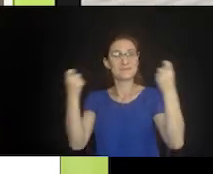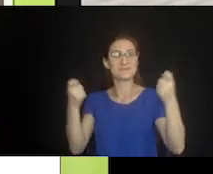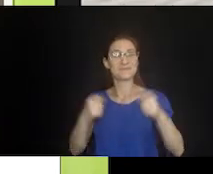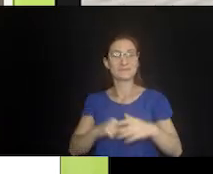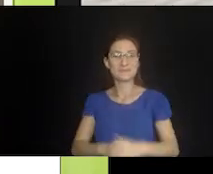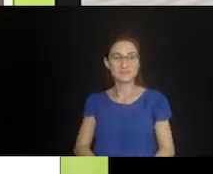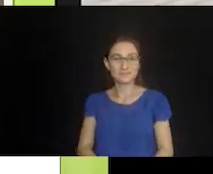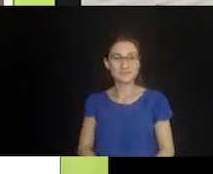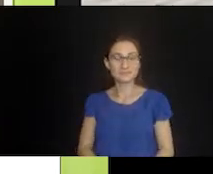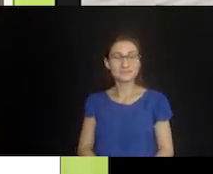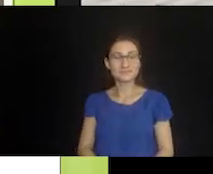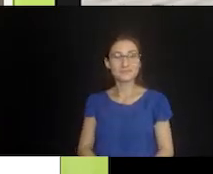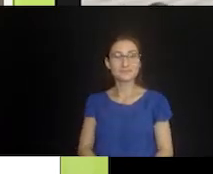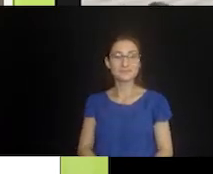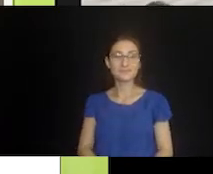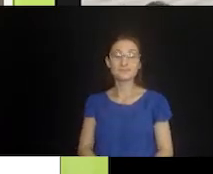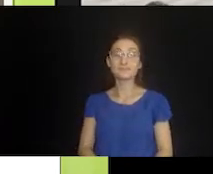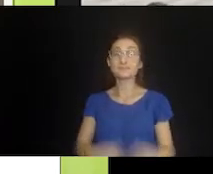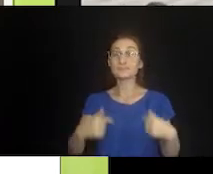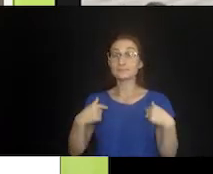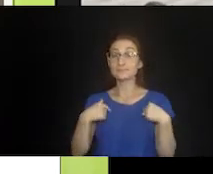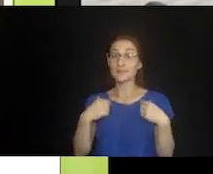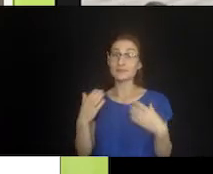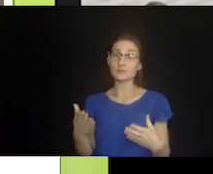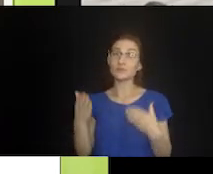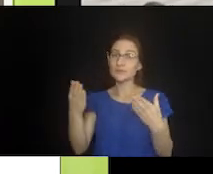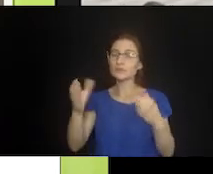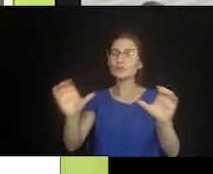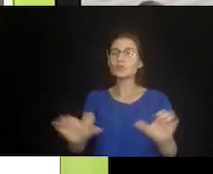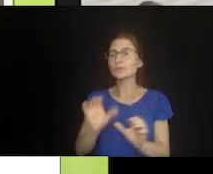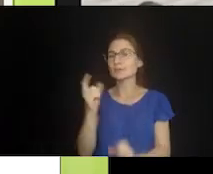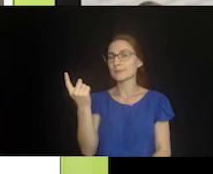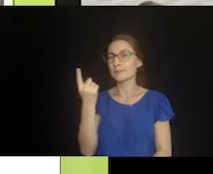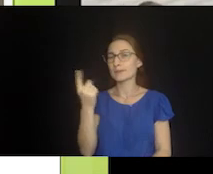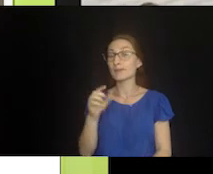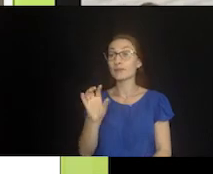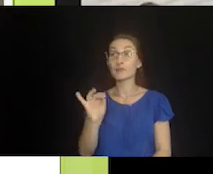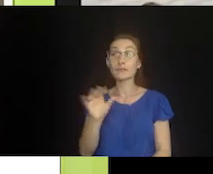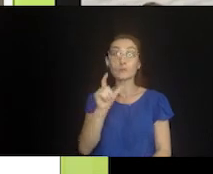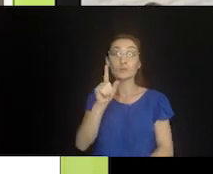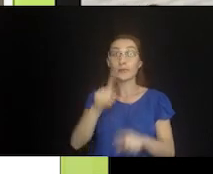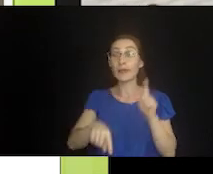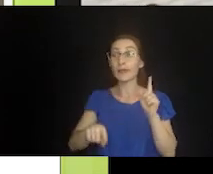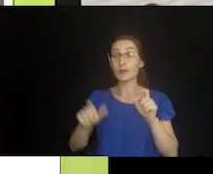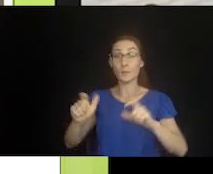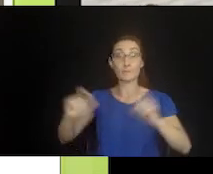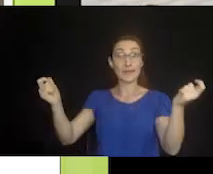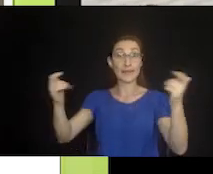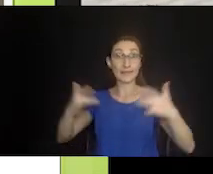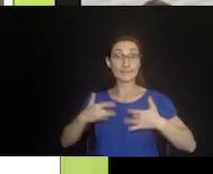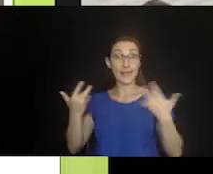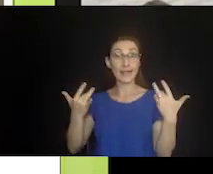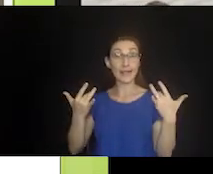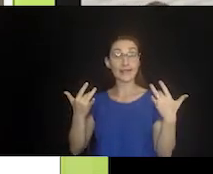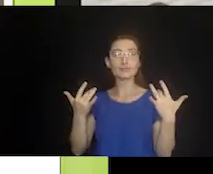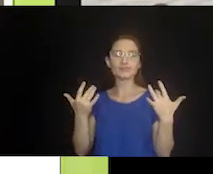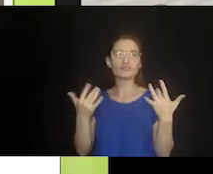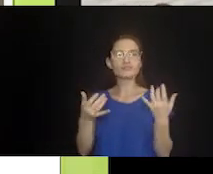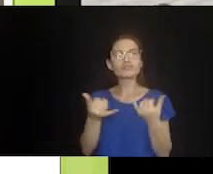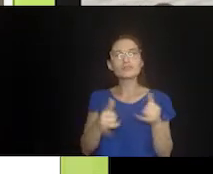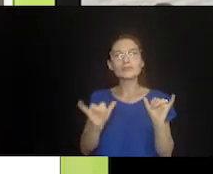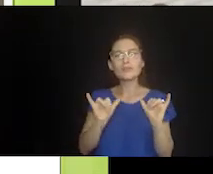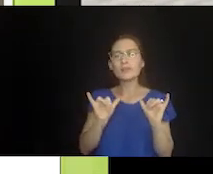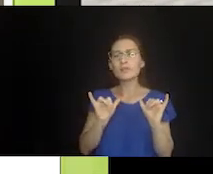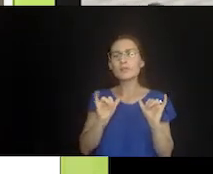thing. But yeah, but I would suggest doing something. Even if you couldn't do something to